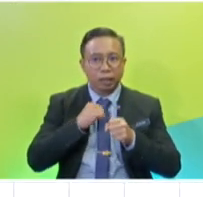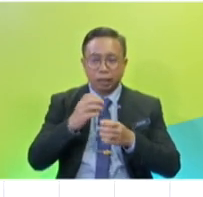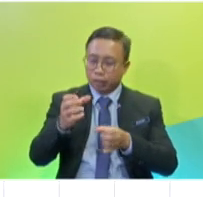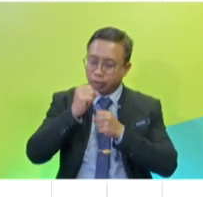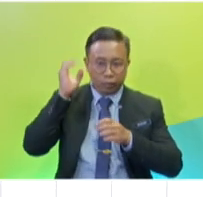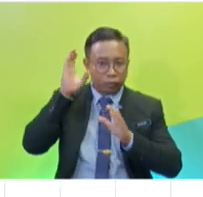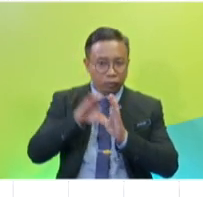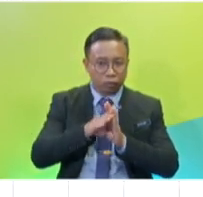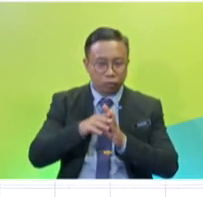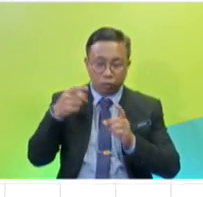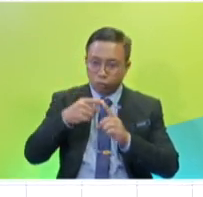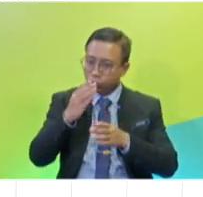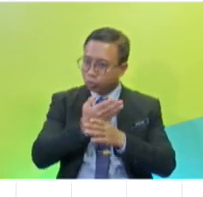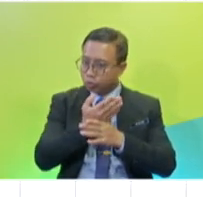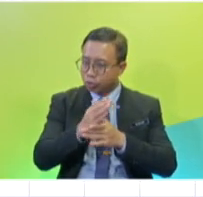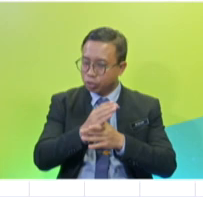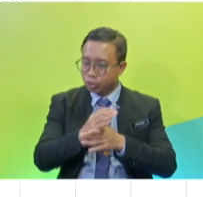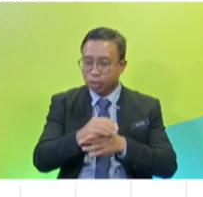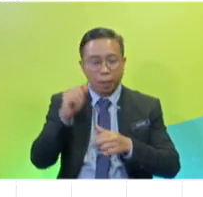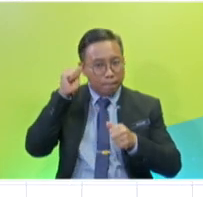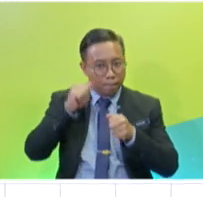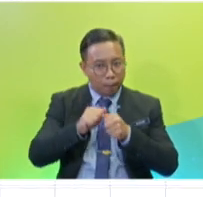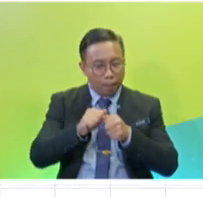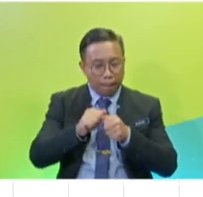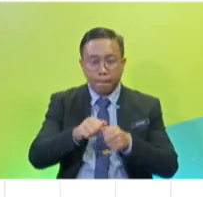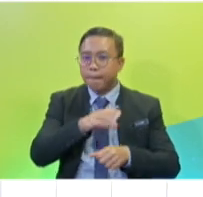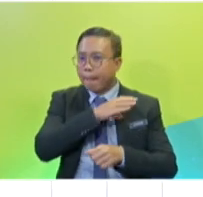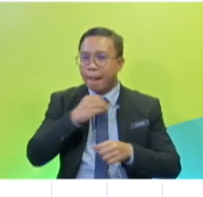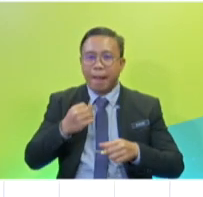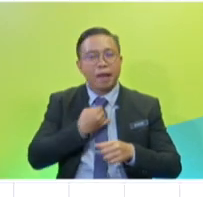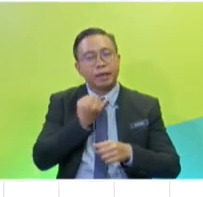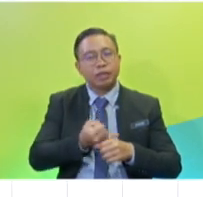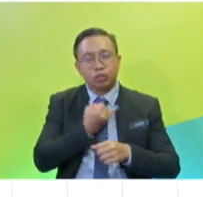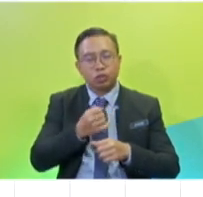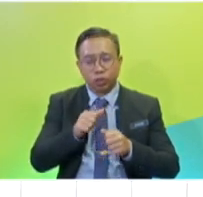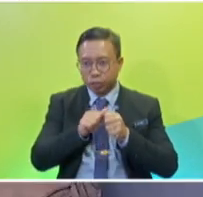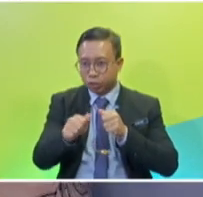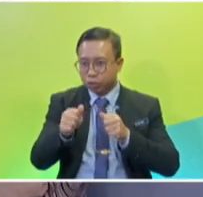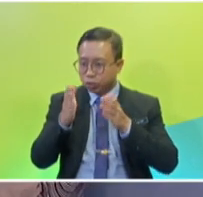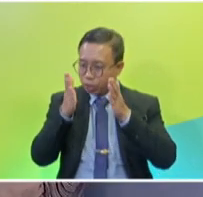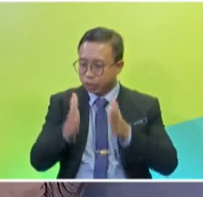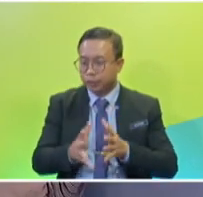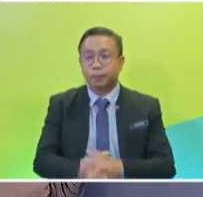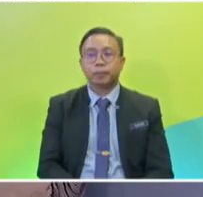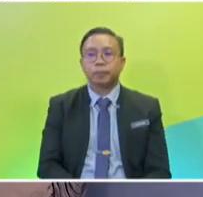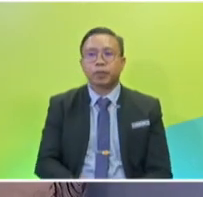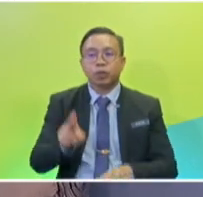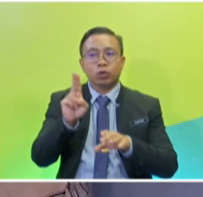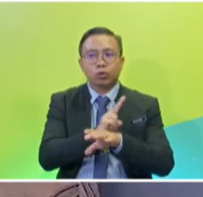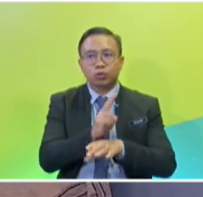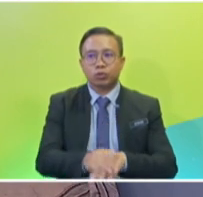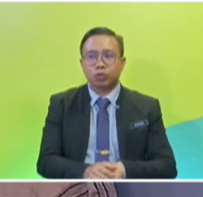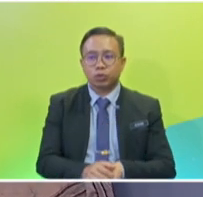photos to treasure the moment. Besides, enjoy each other's company. Good job, Shida. So Shida used treasure the